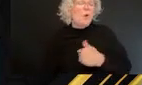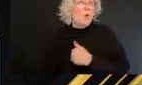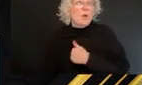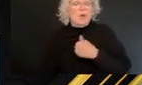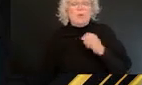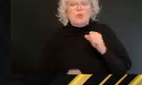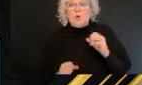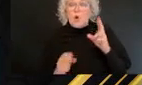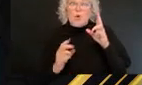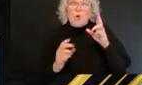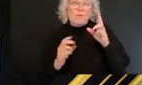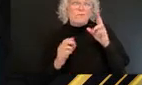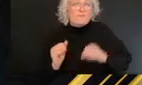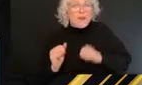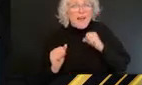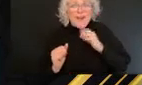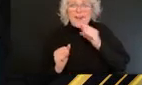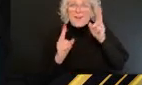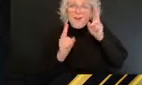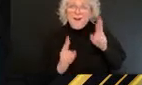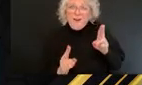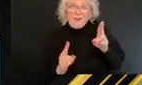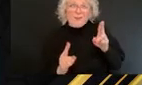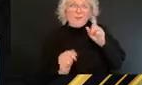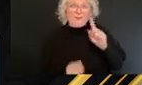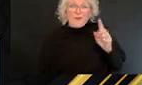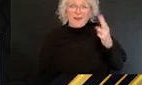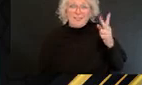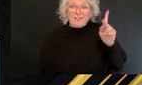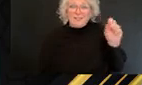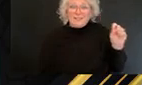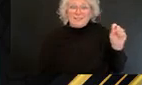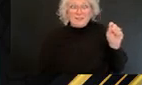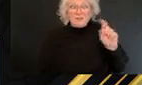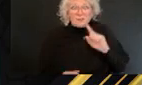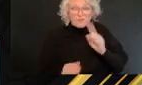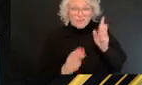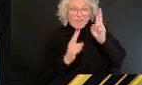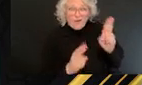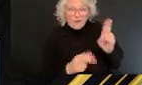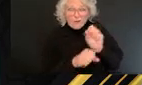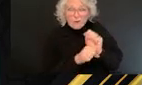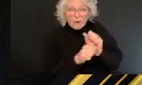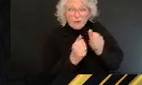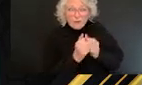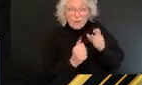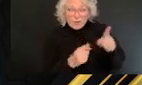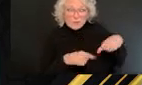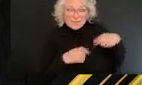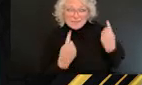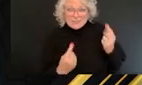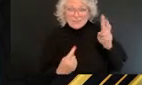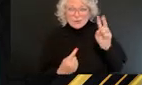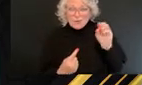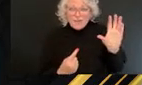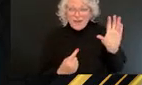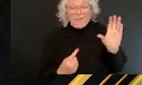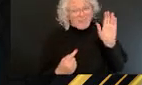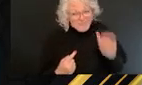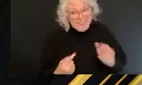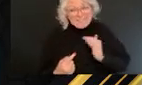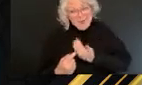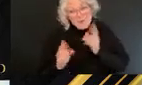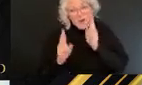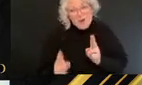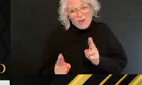incredibly proud and honored by Helen Keller Services, but truly the honor of working with you since 2005 has been